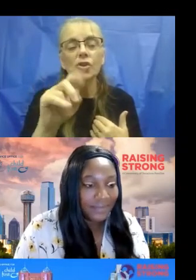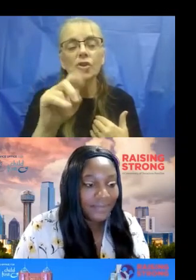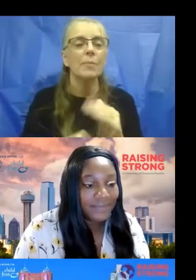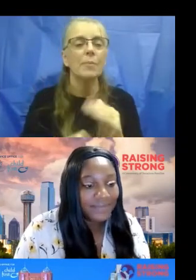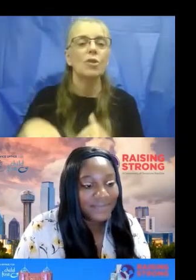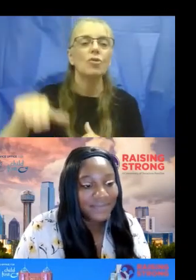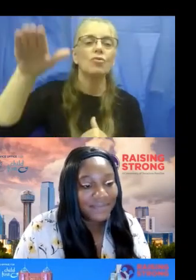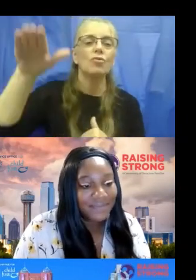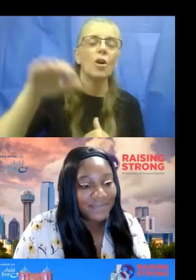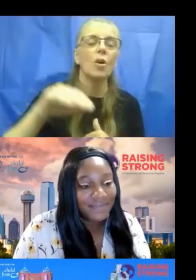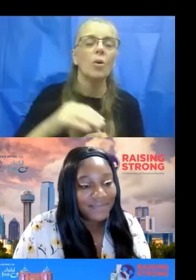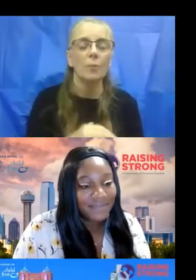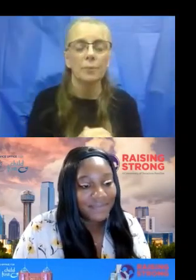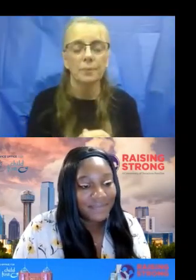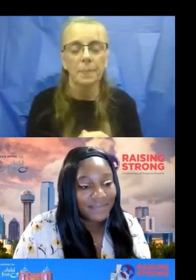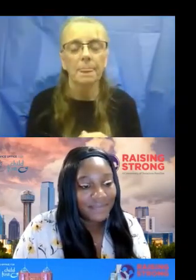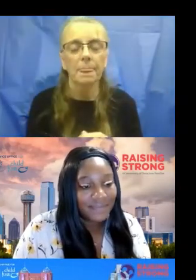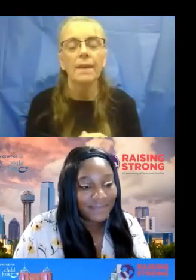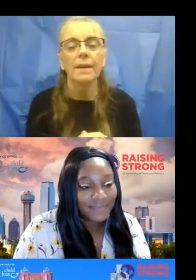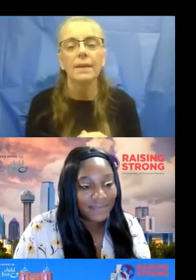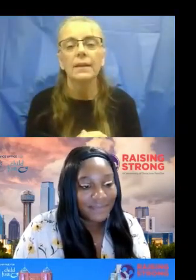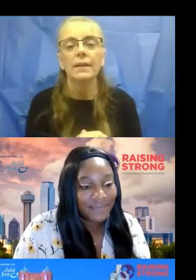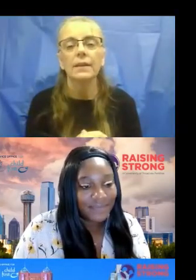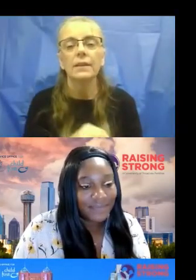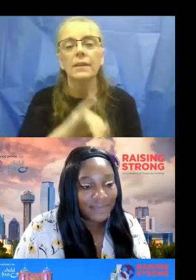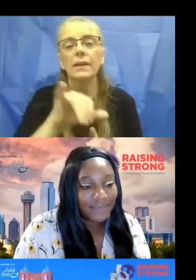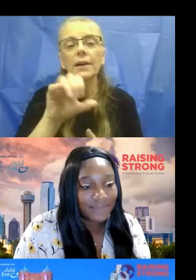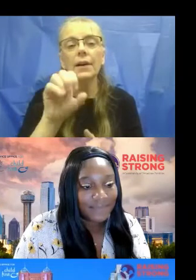Jasmine Marquez, shout out to